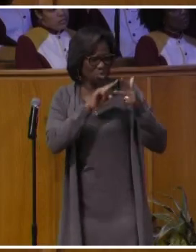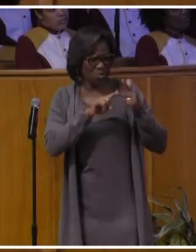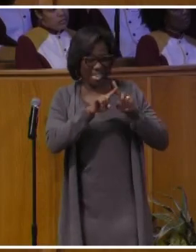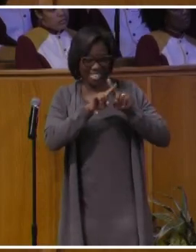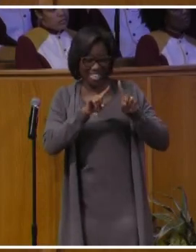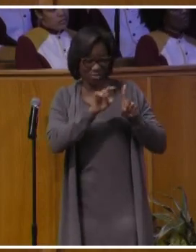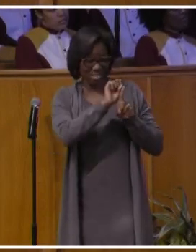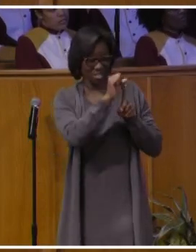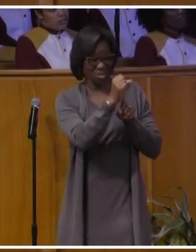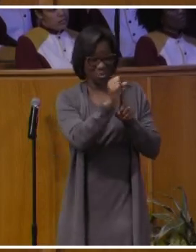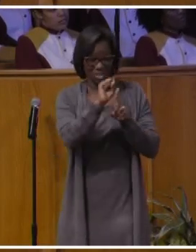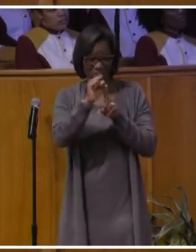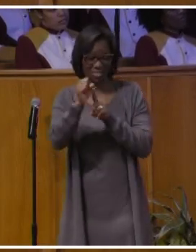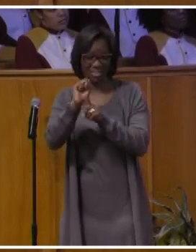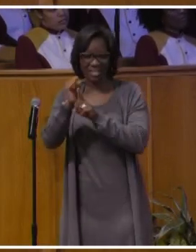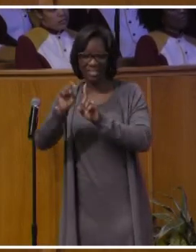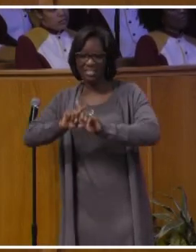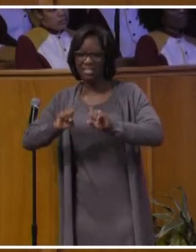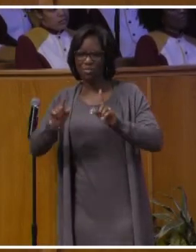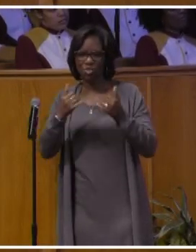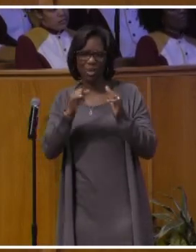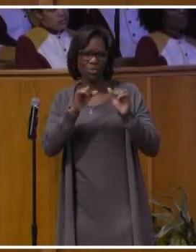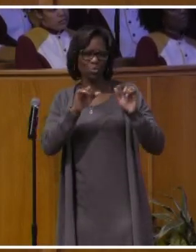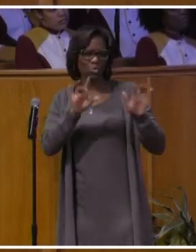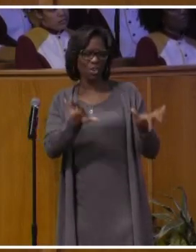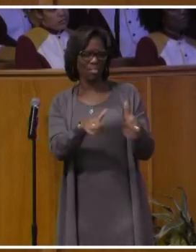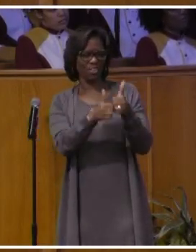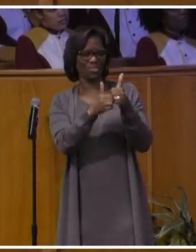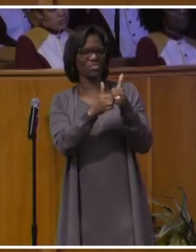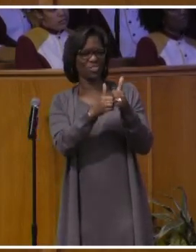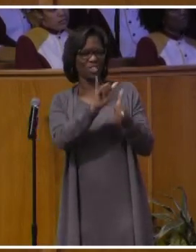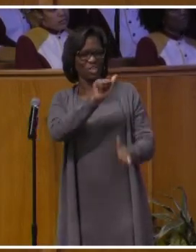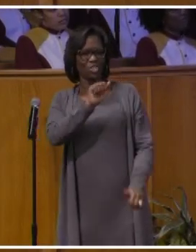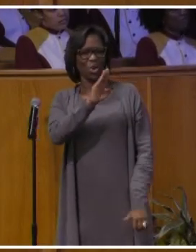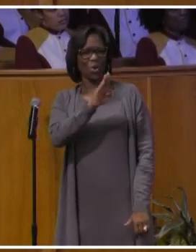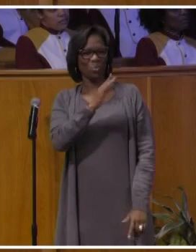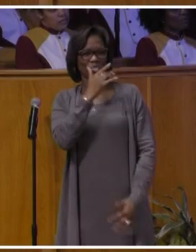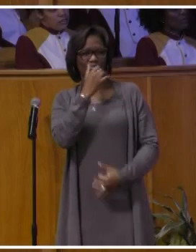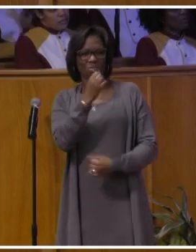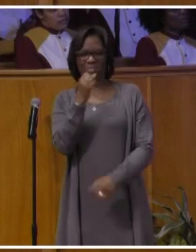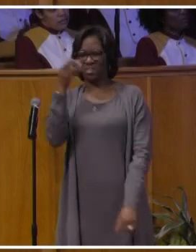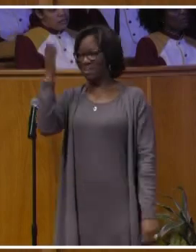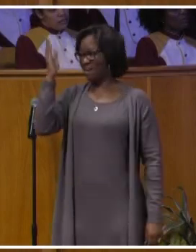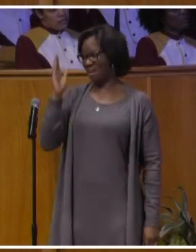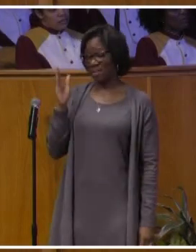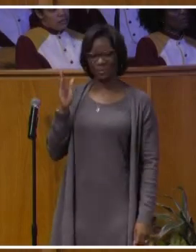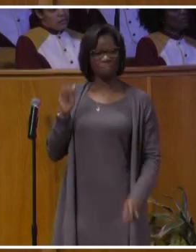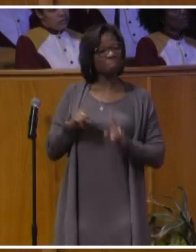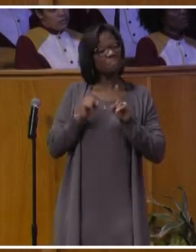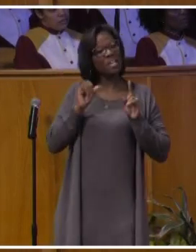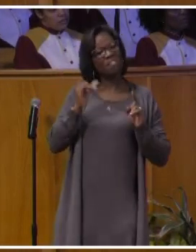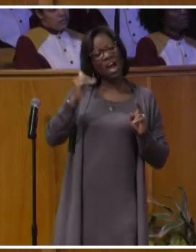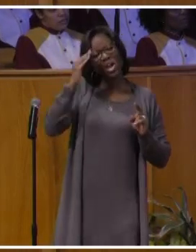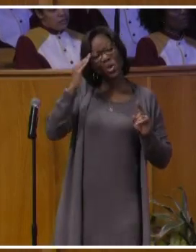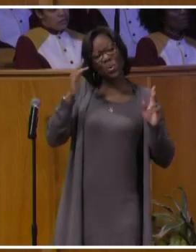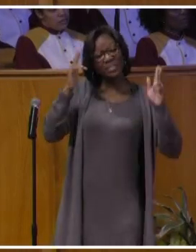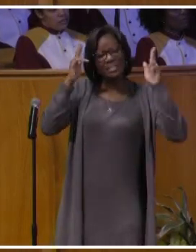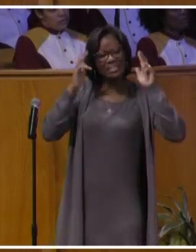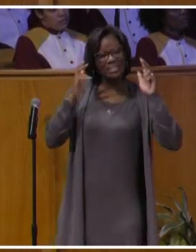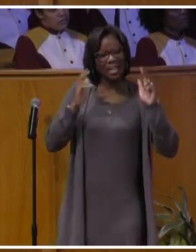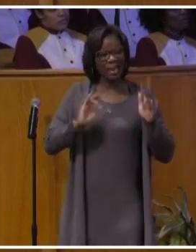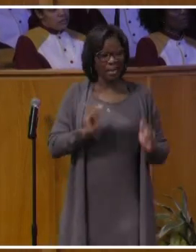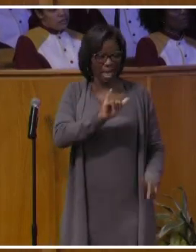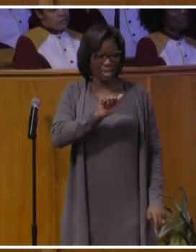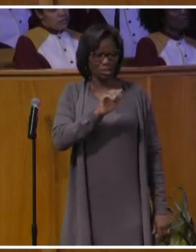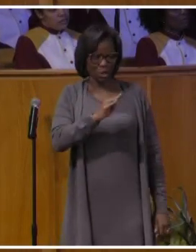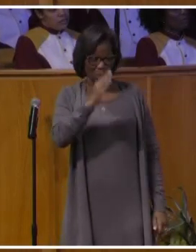different scenarios to test Job's trust. And if I know Satan like